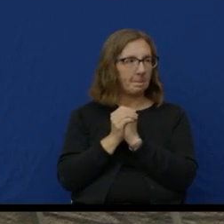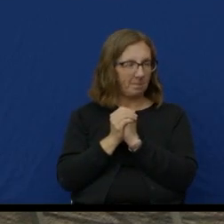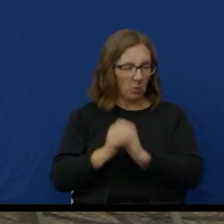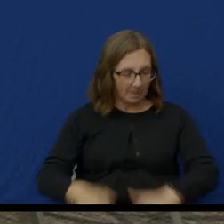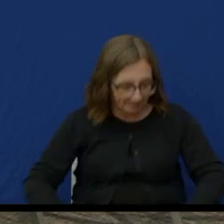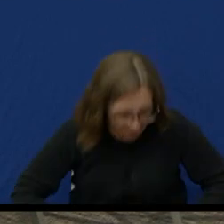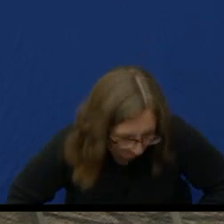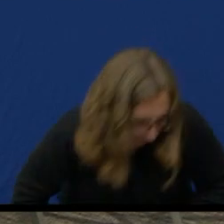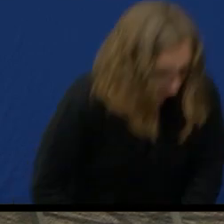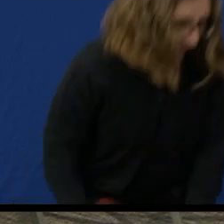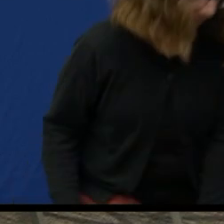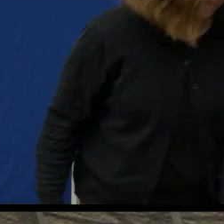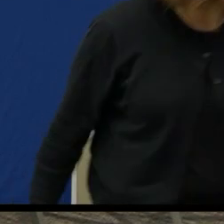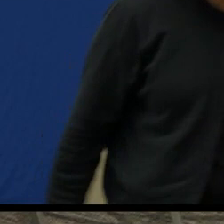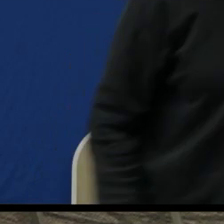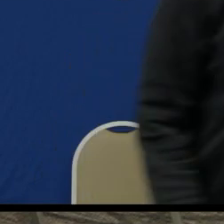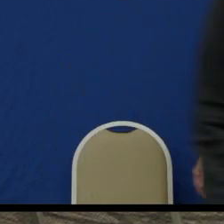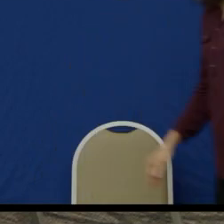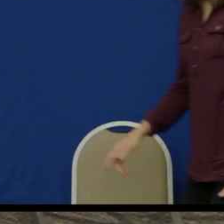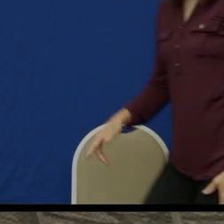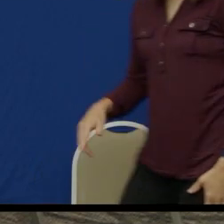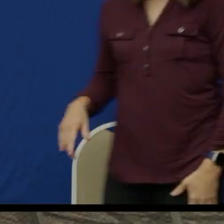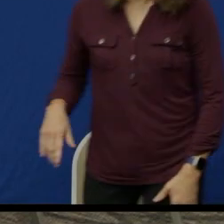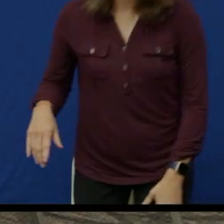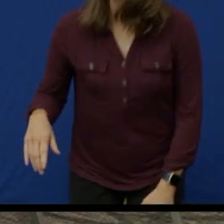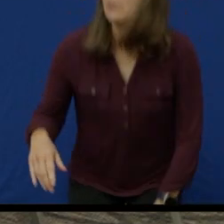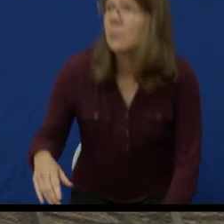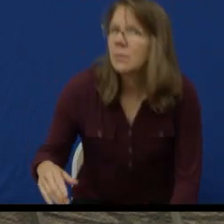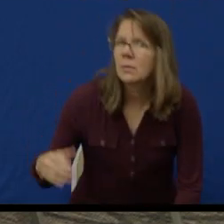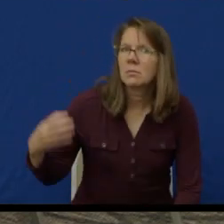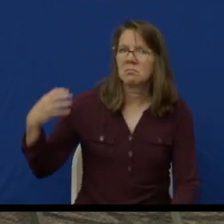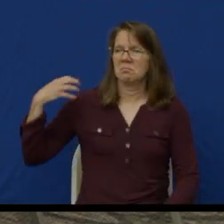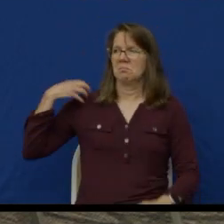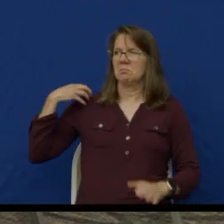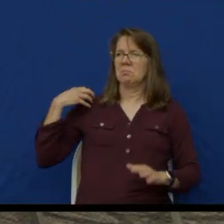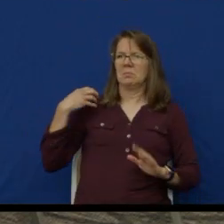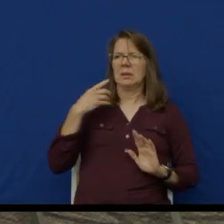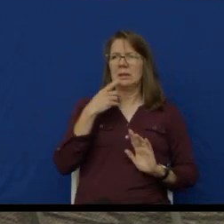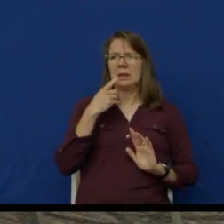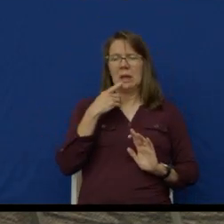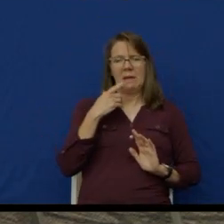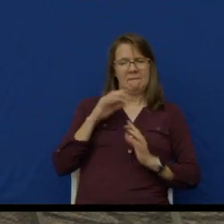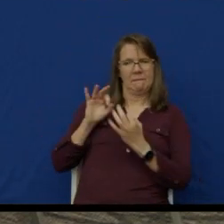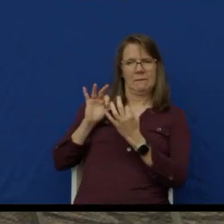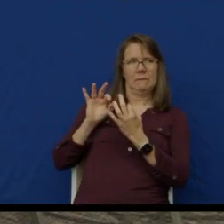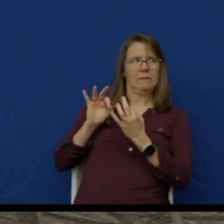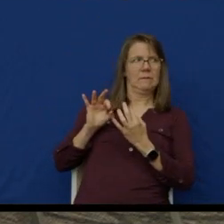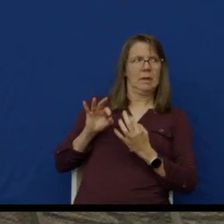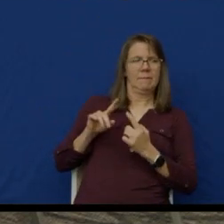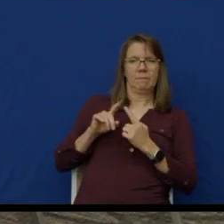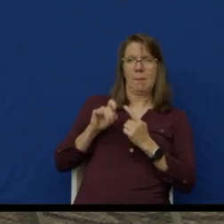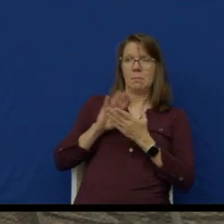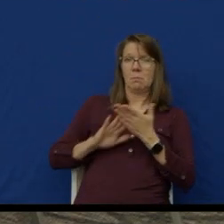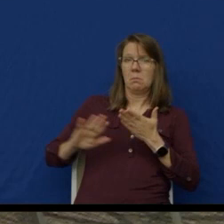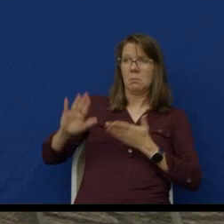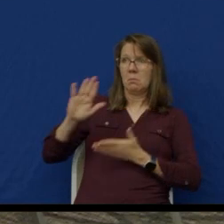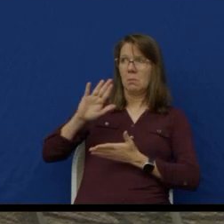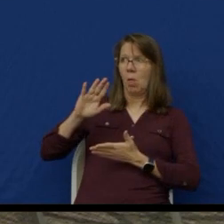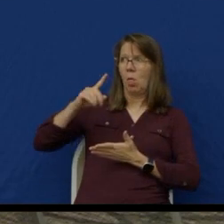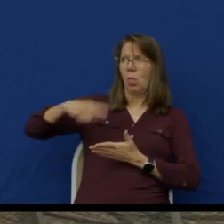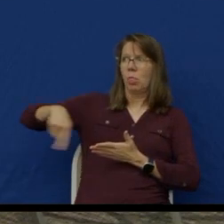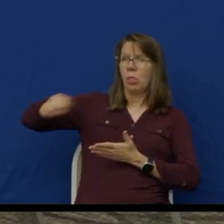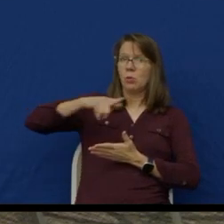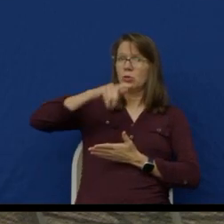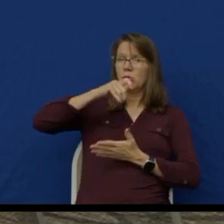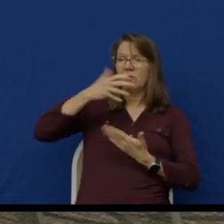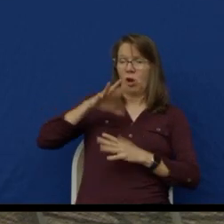And I would just say the feedback that I've gotten from higher ed among those who've participated in letters has